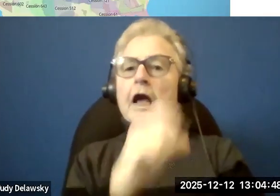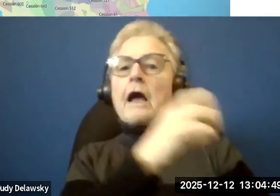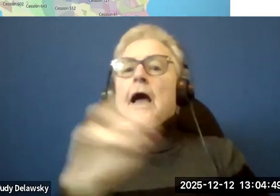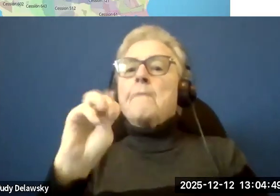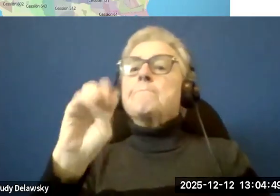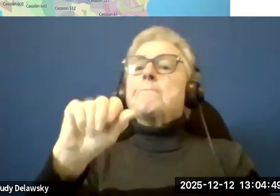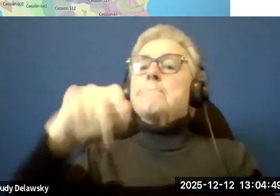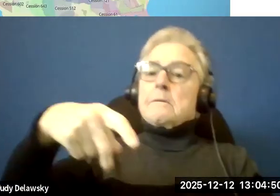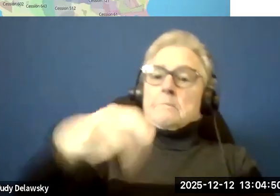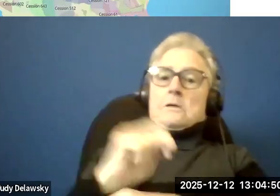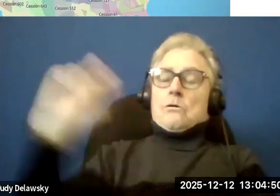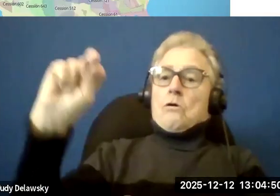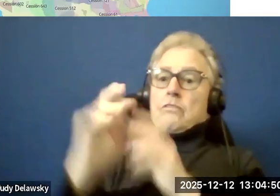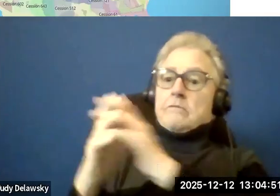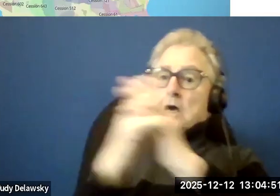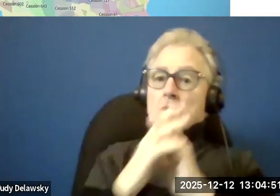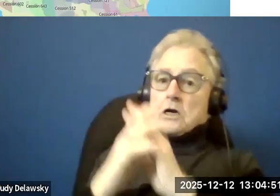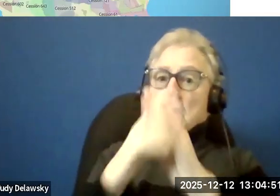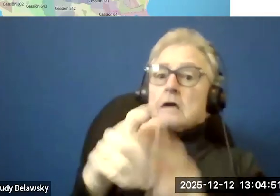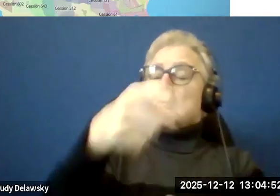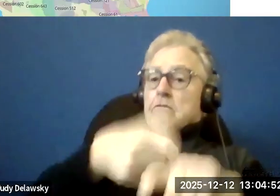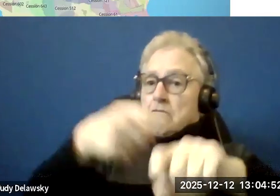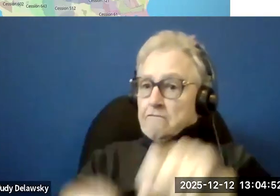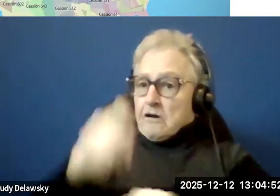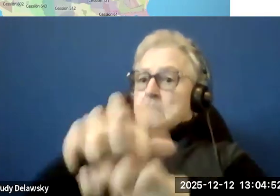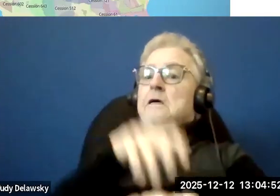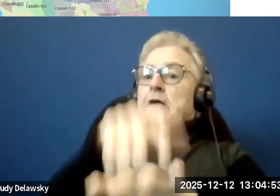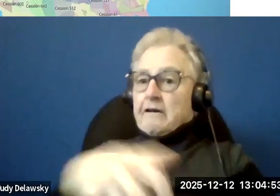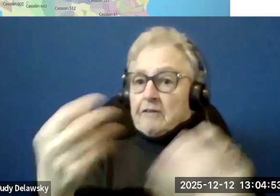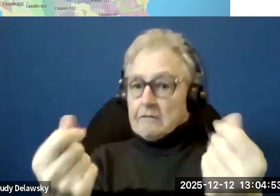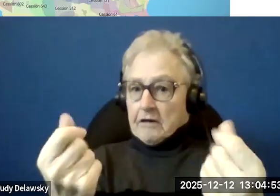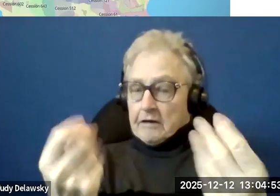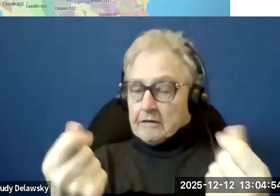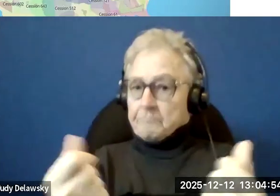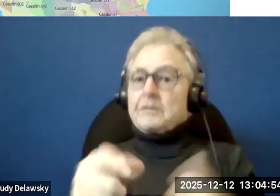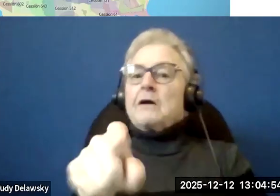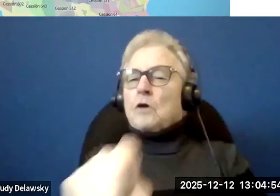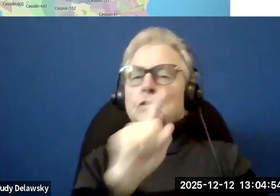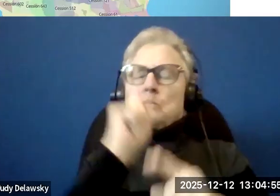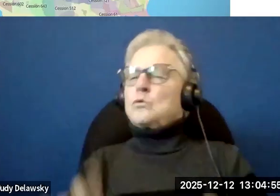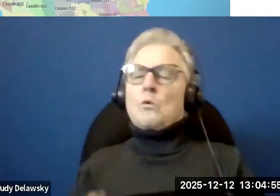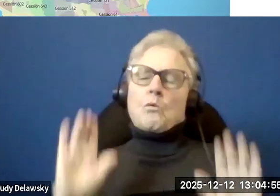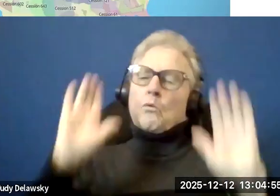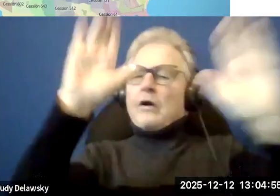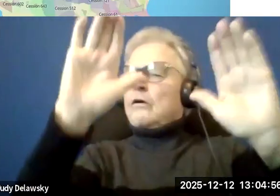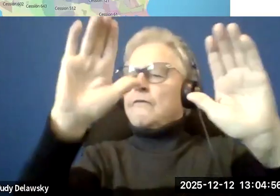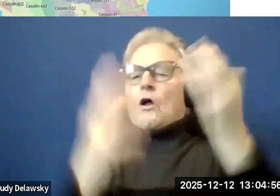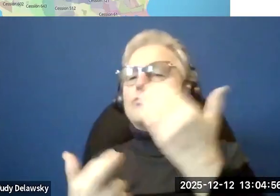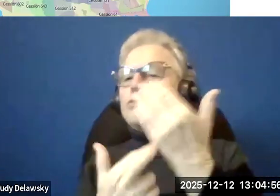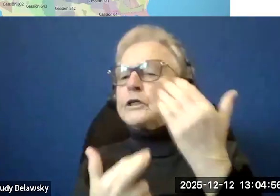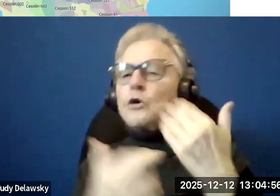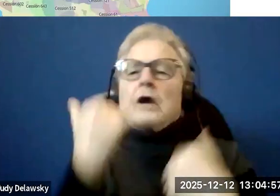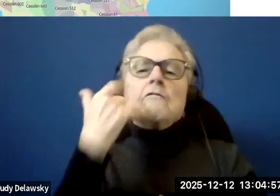North America. It's from the Native Land digital website, which is a really great resource if you're looking to learn more